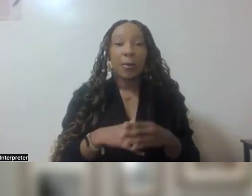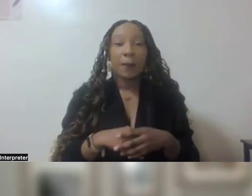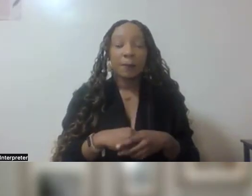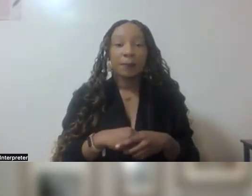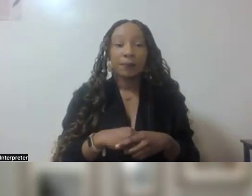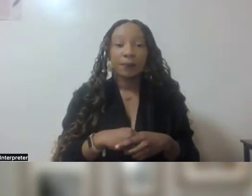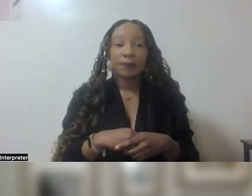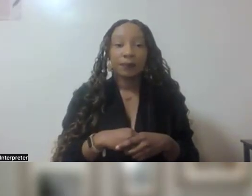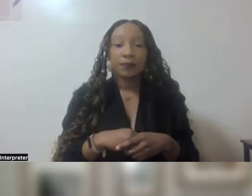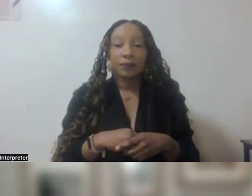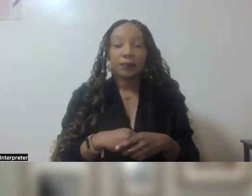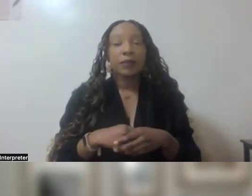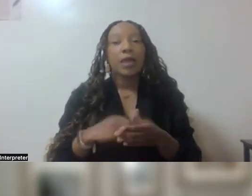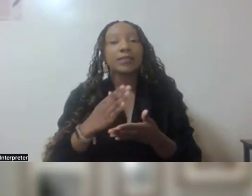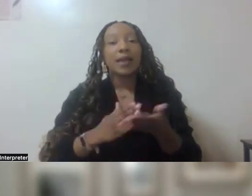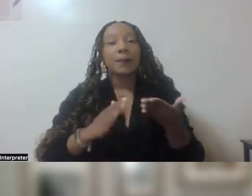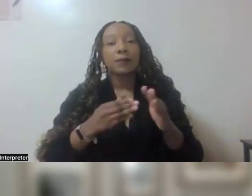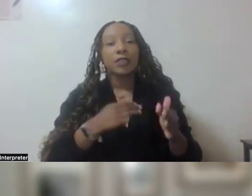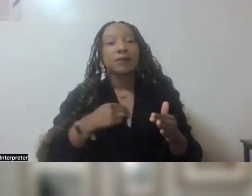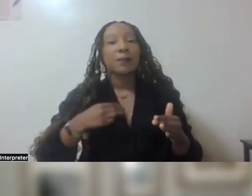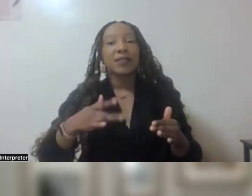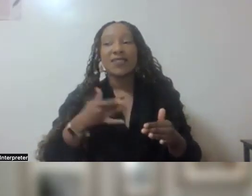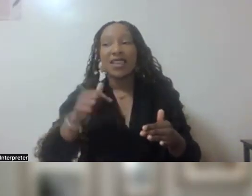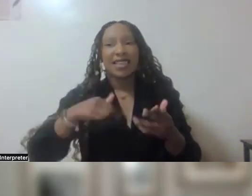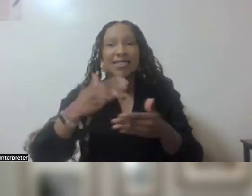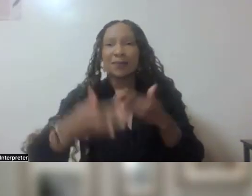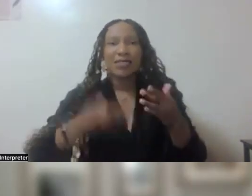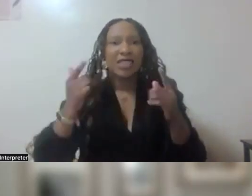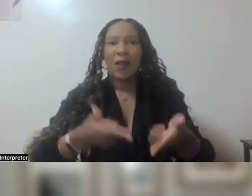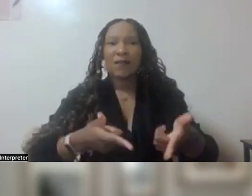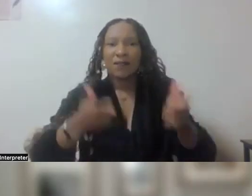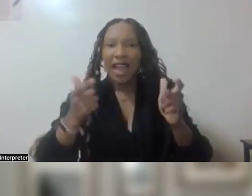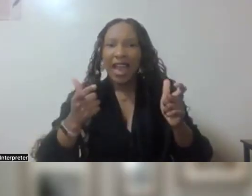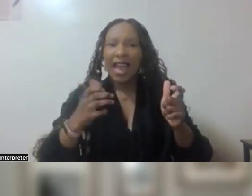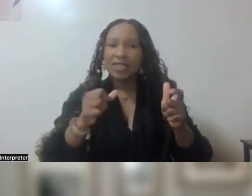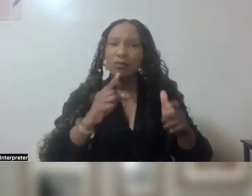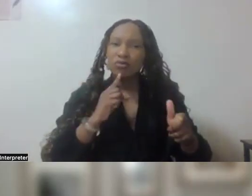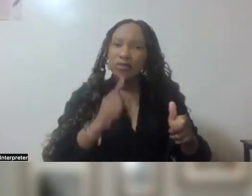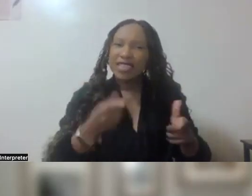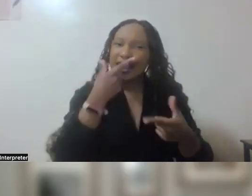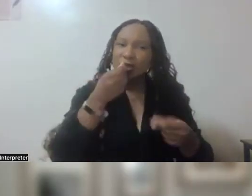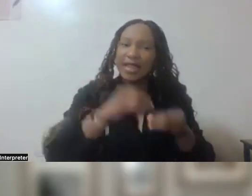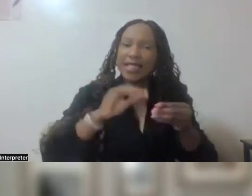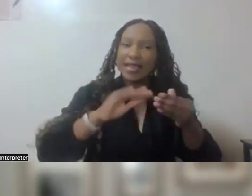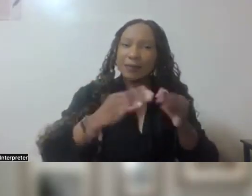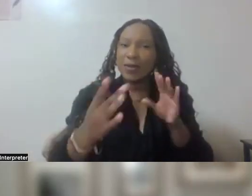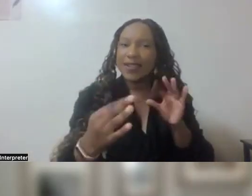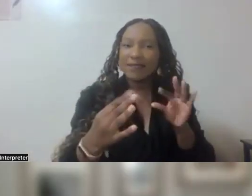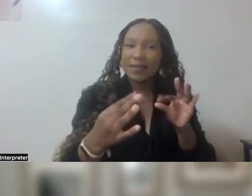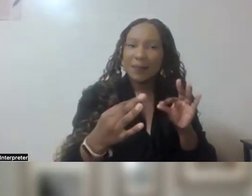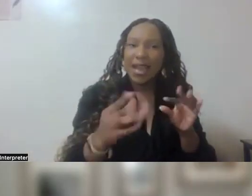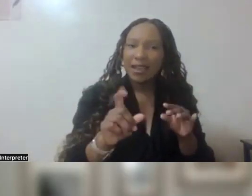Because there's a sense that it just moved fast. Sure. And I can't speak for the